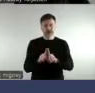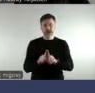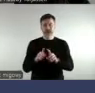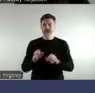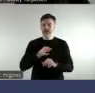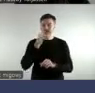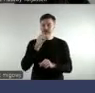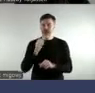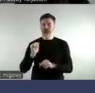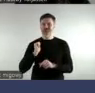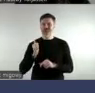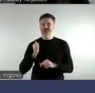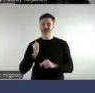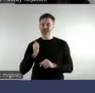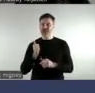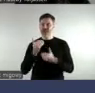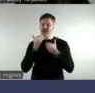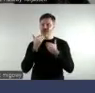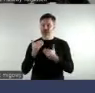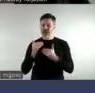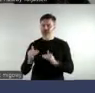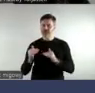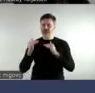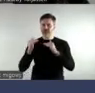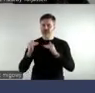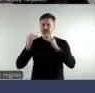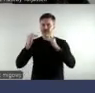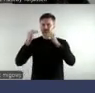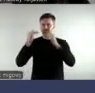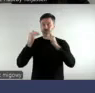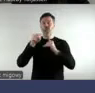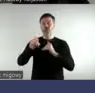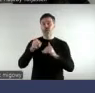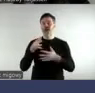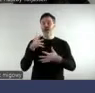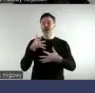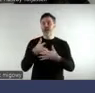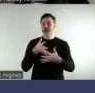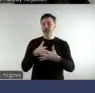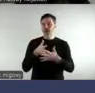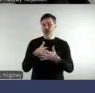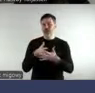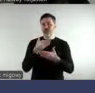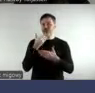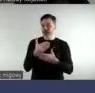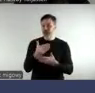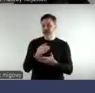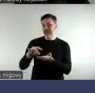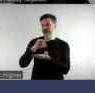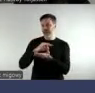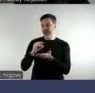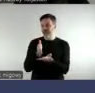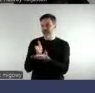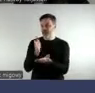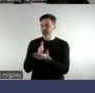briefings and trying to help the municipalities get ready. And we also have the authority to